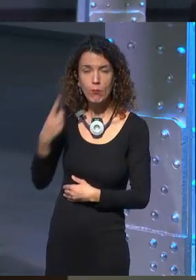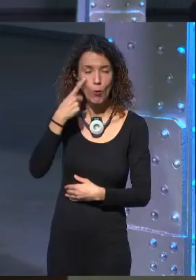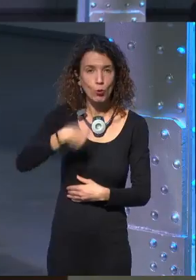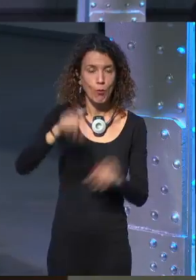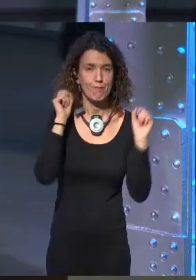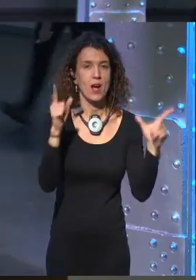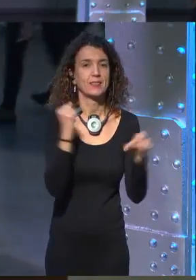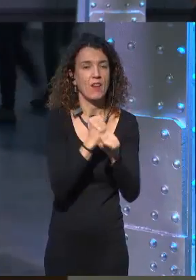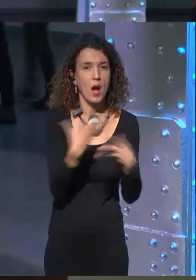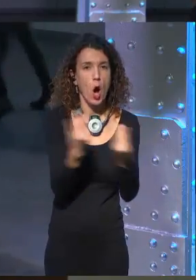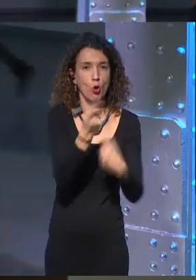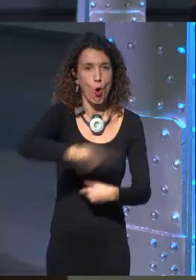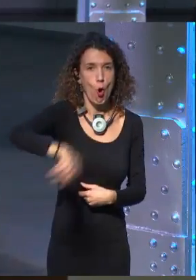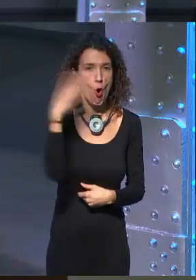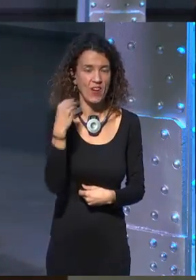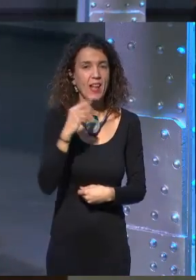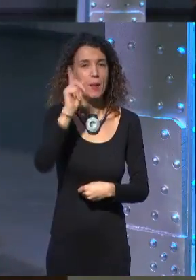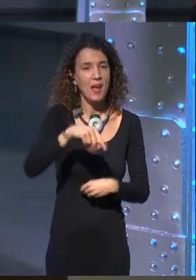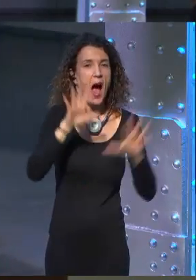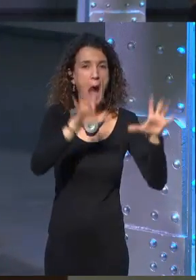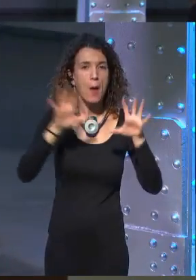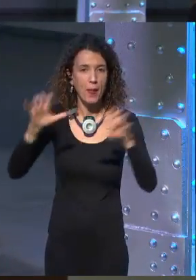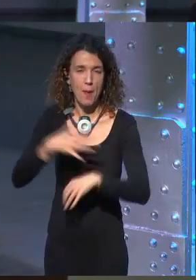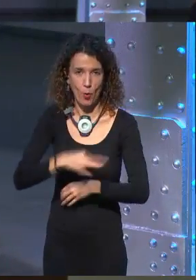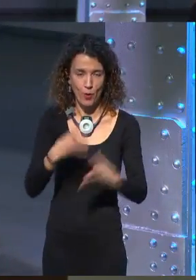learn from them. Thank you very much. Thanks for being here.